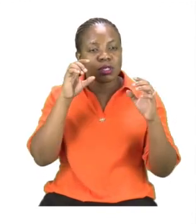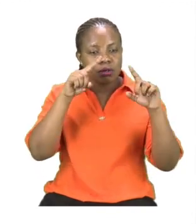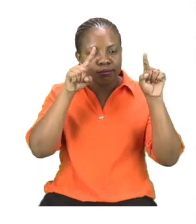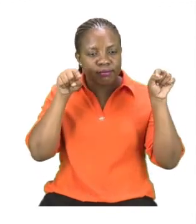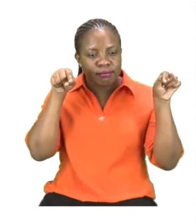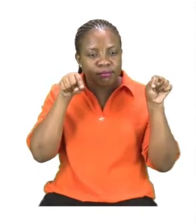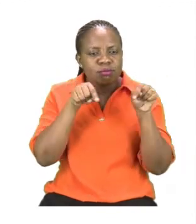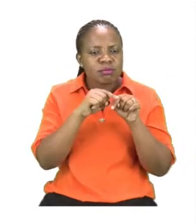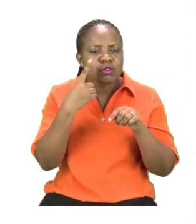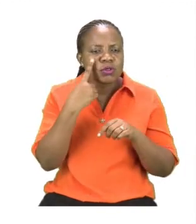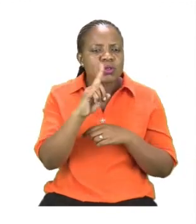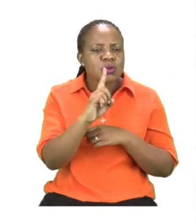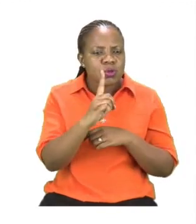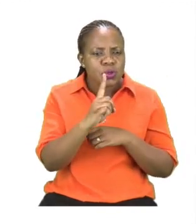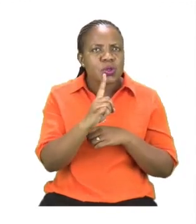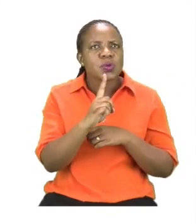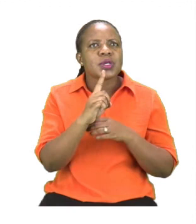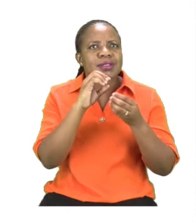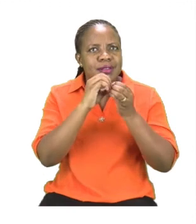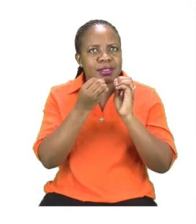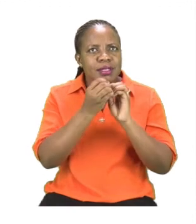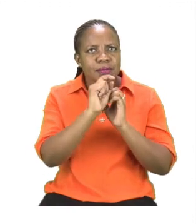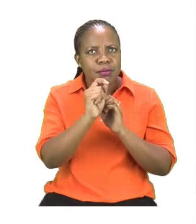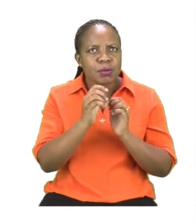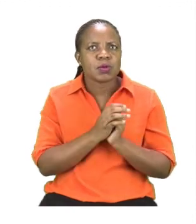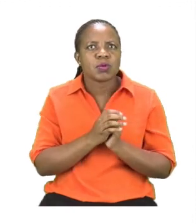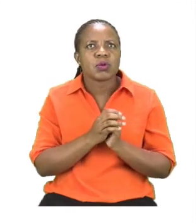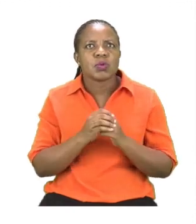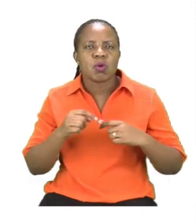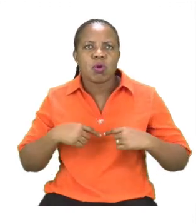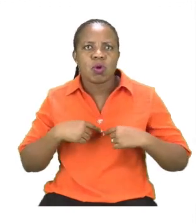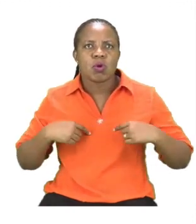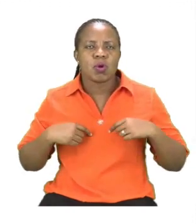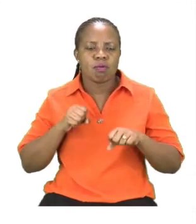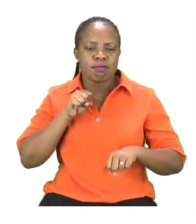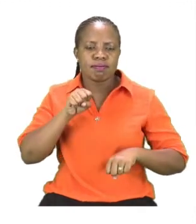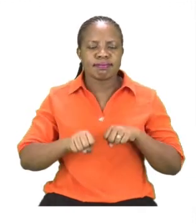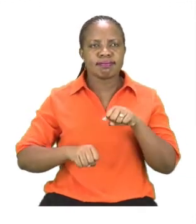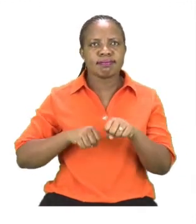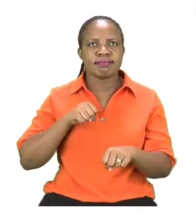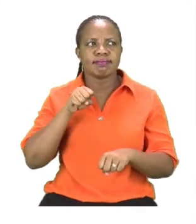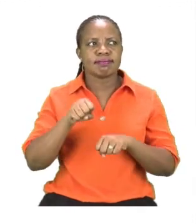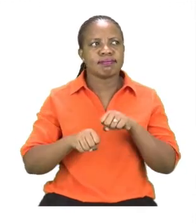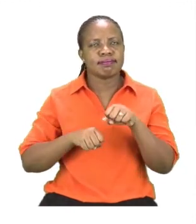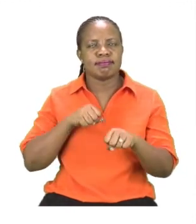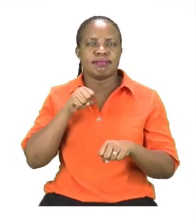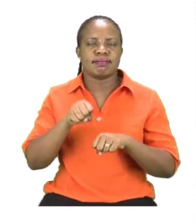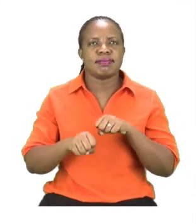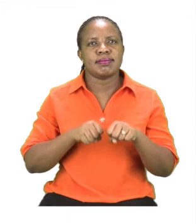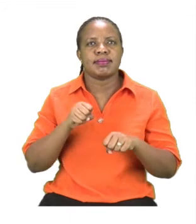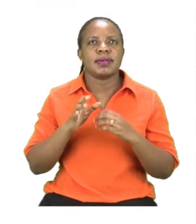example, we ride a bike. Now number 1 says ride a